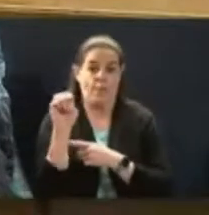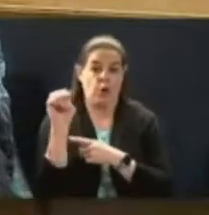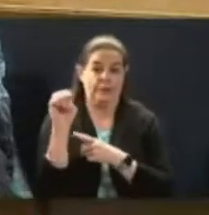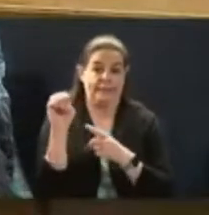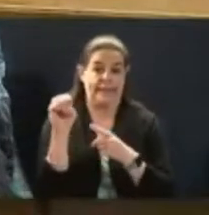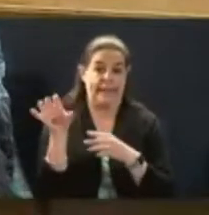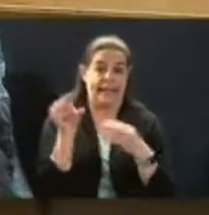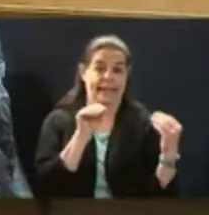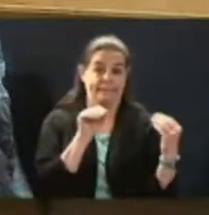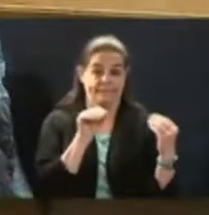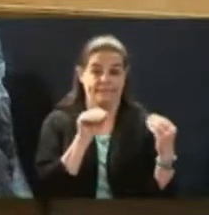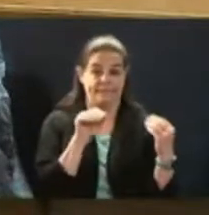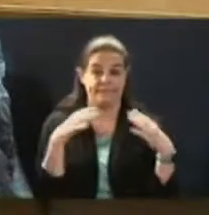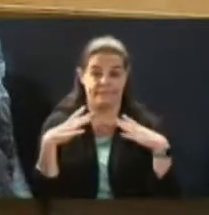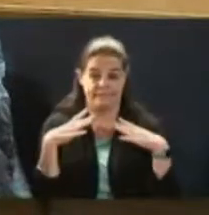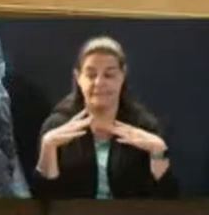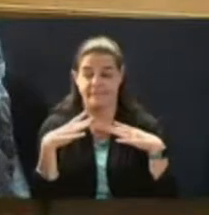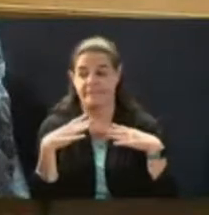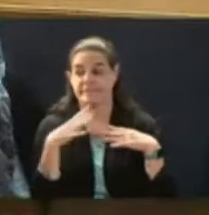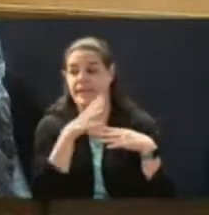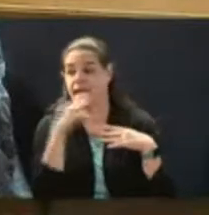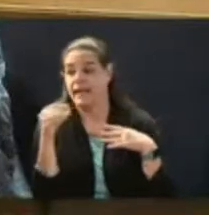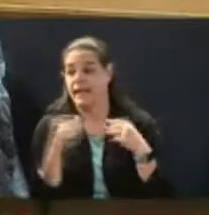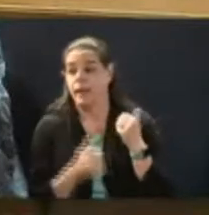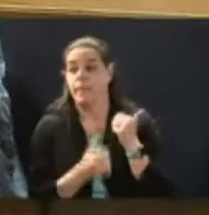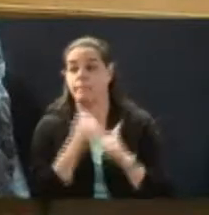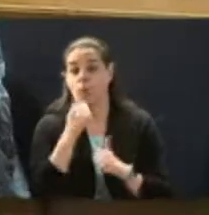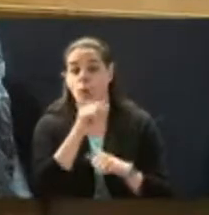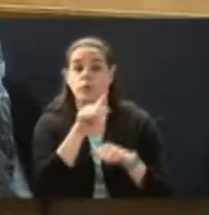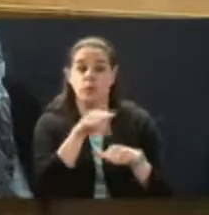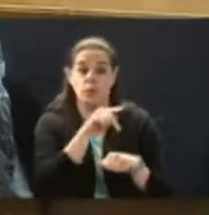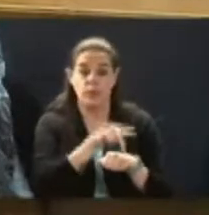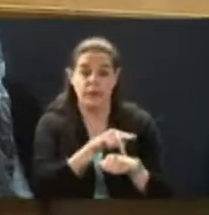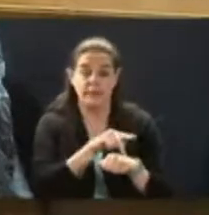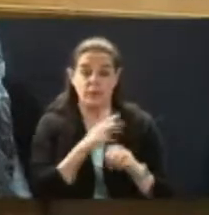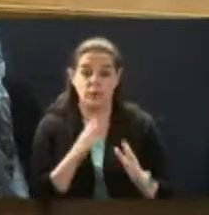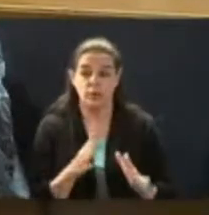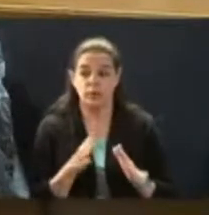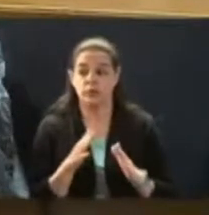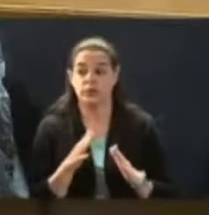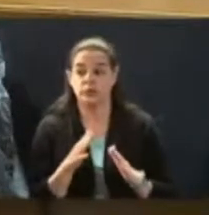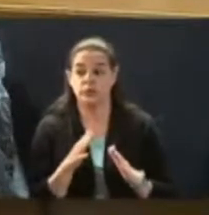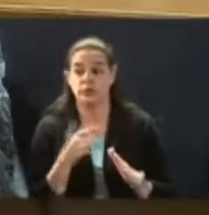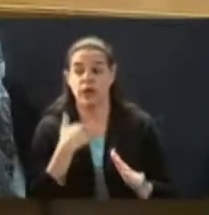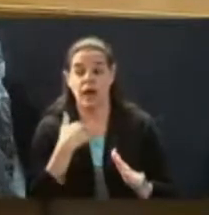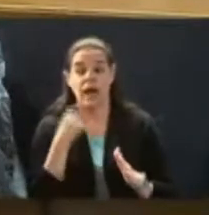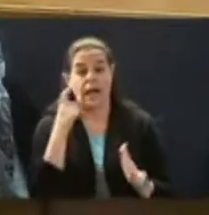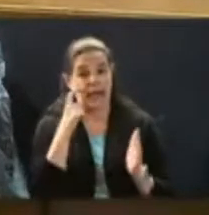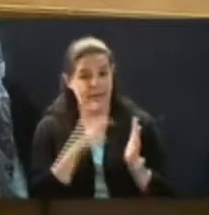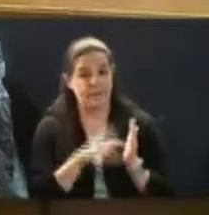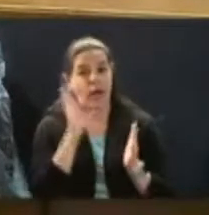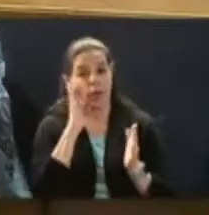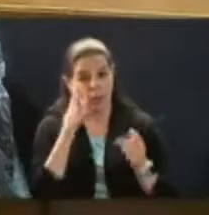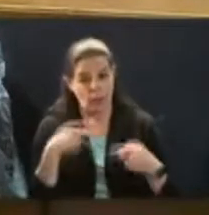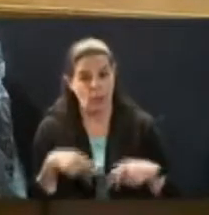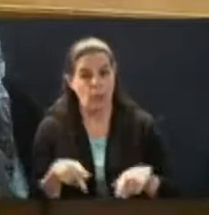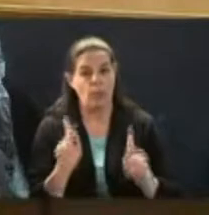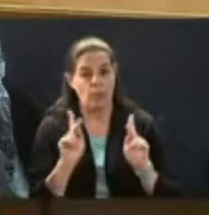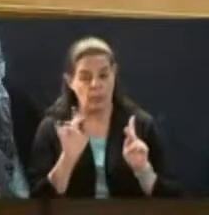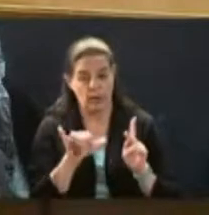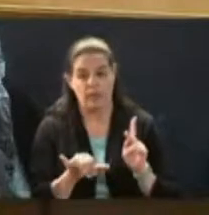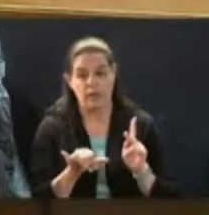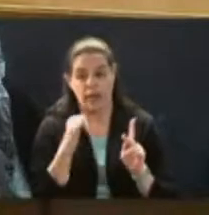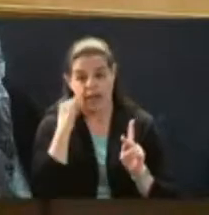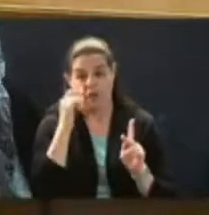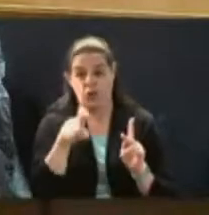leave, and most principals I've found will grant it if you